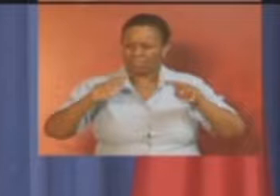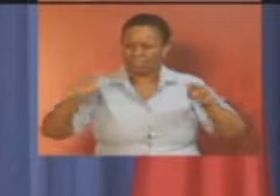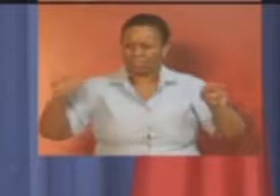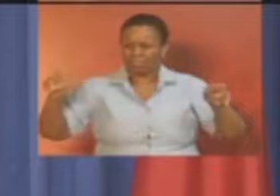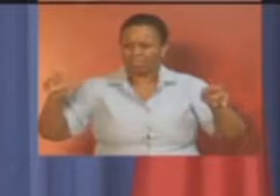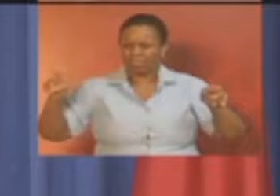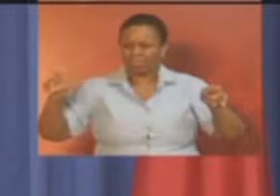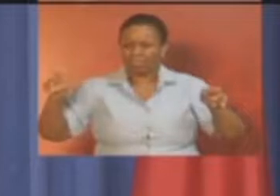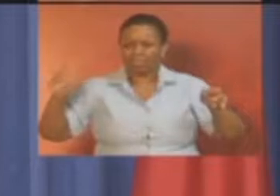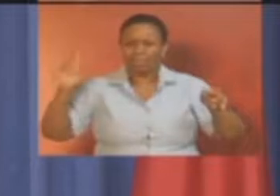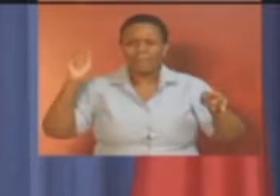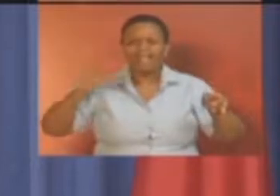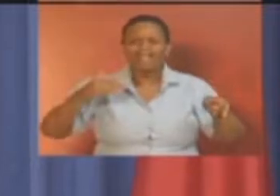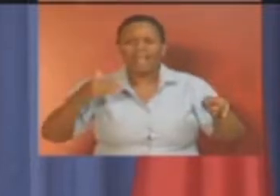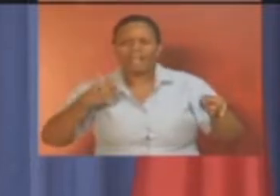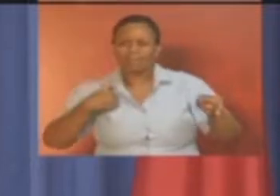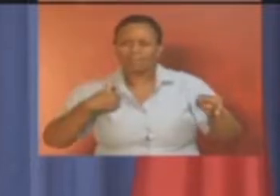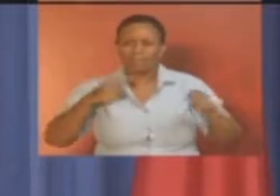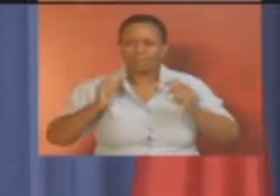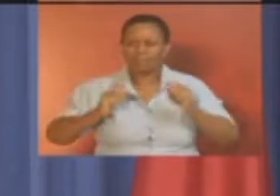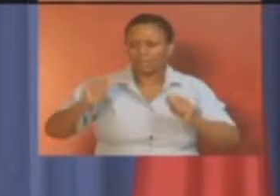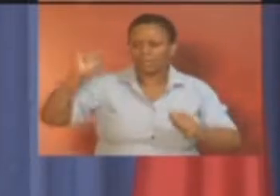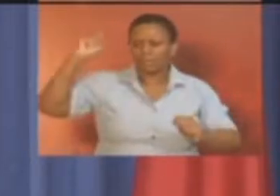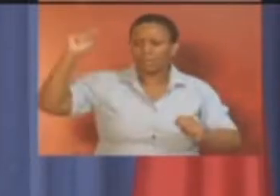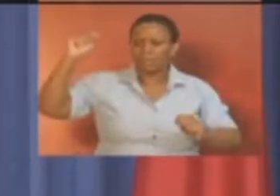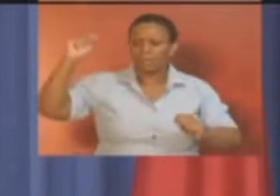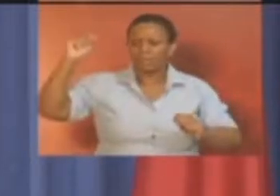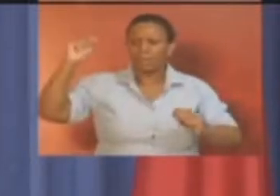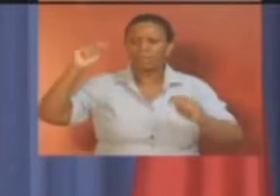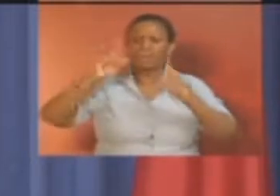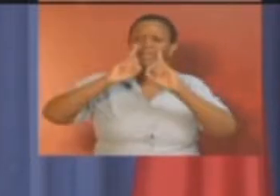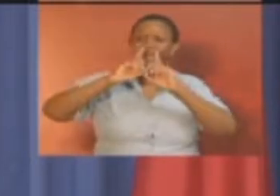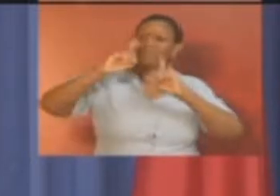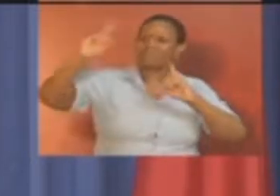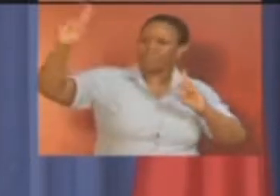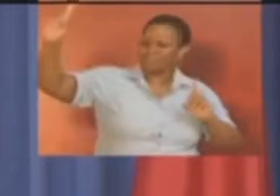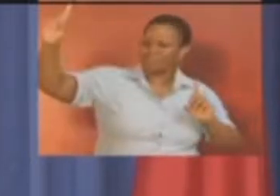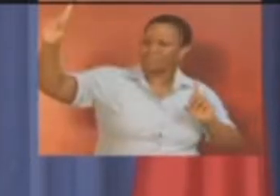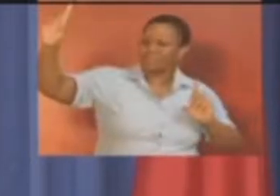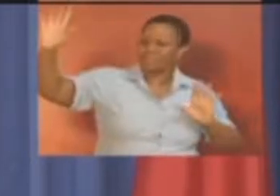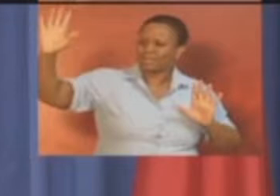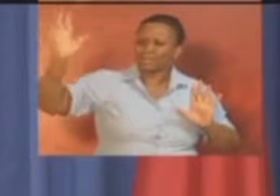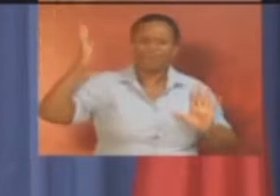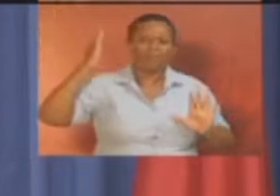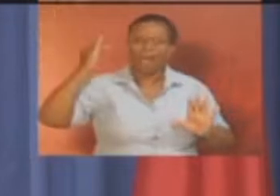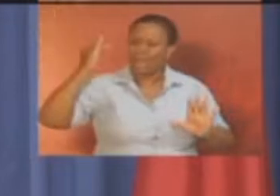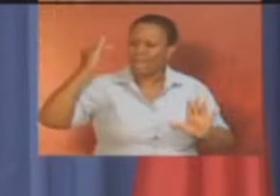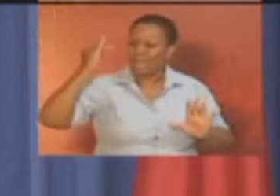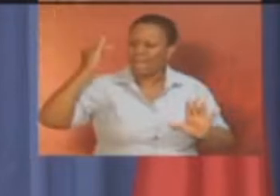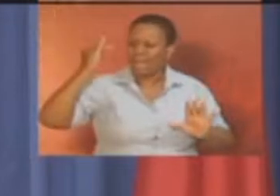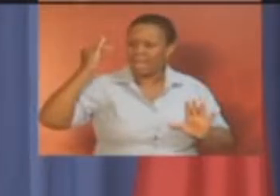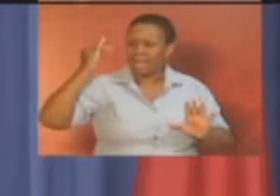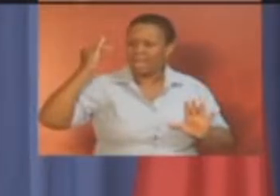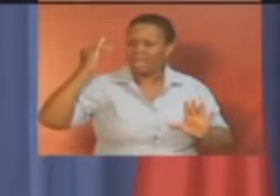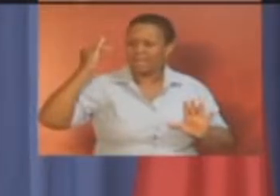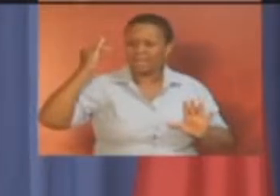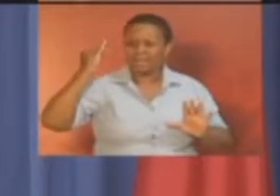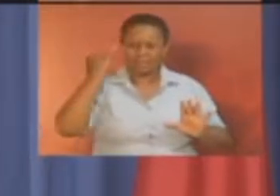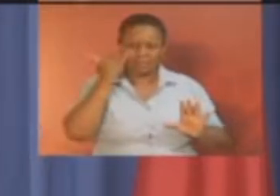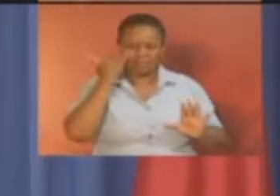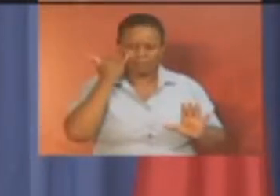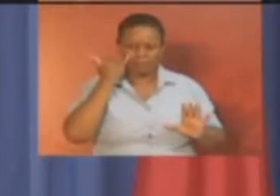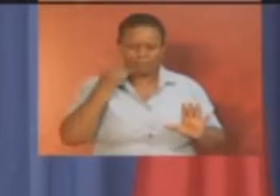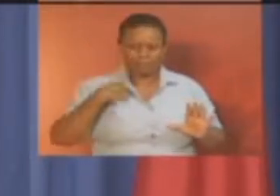Tobago, because the feasibility of movements of patients and so on would be very difficult if we had to do inter-country